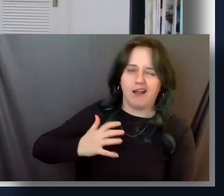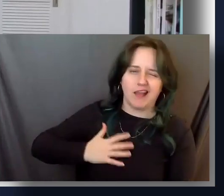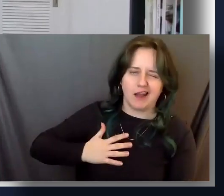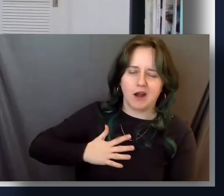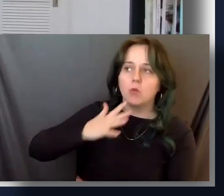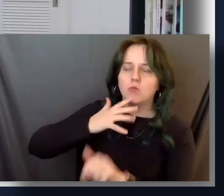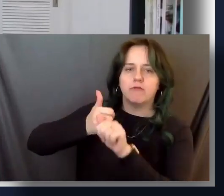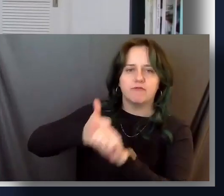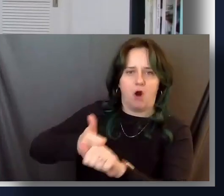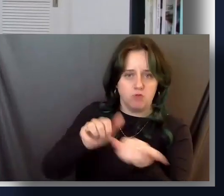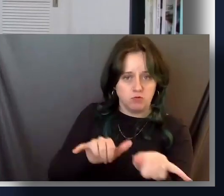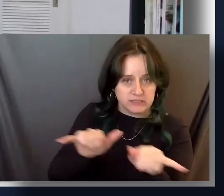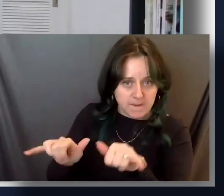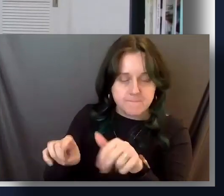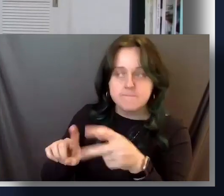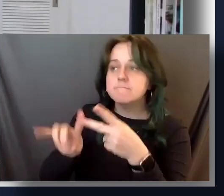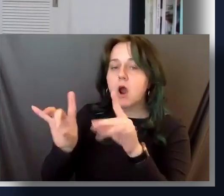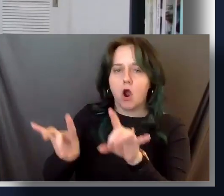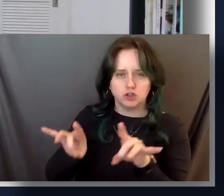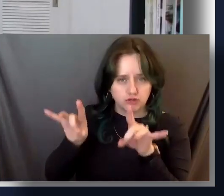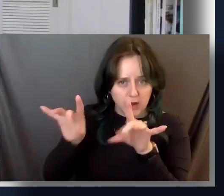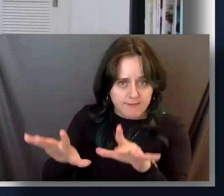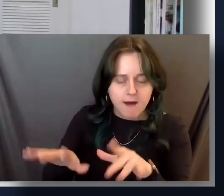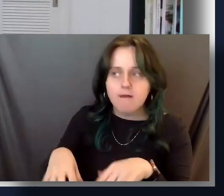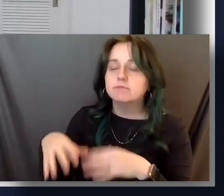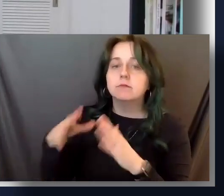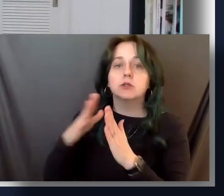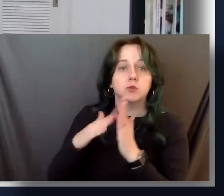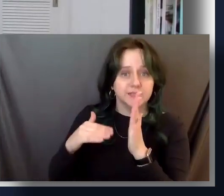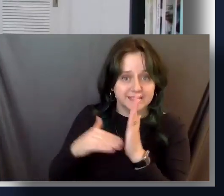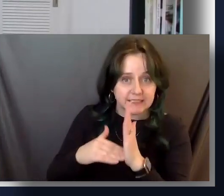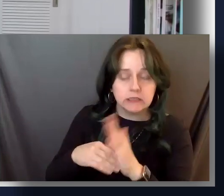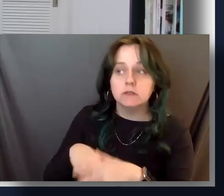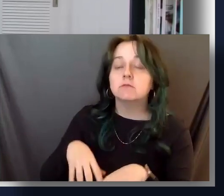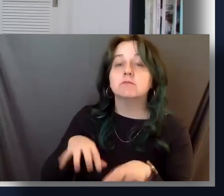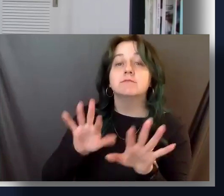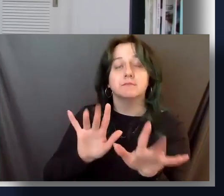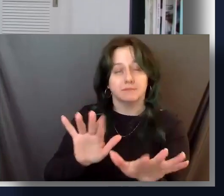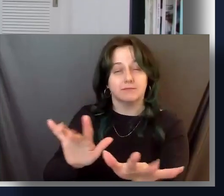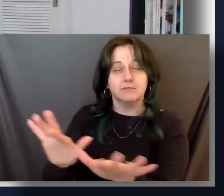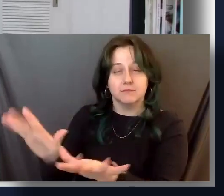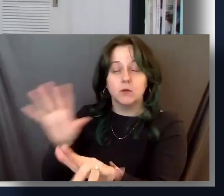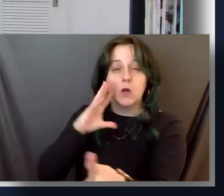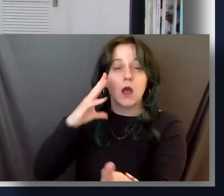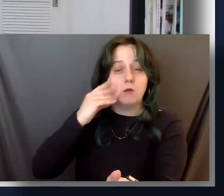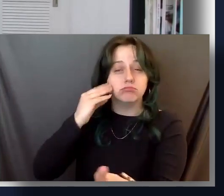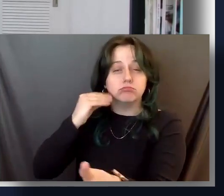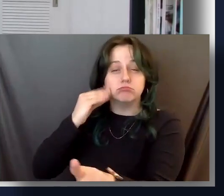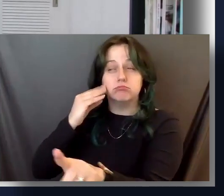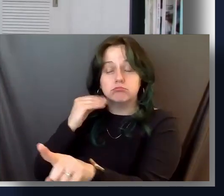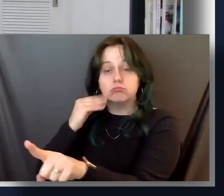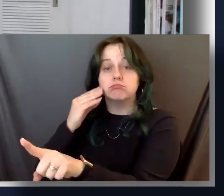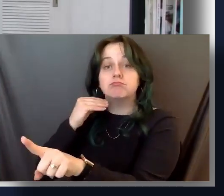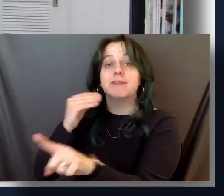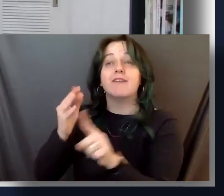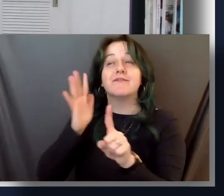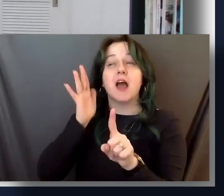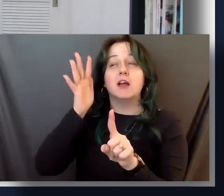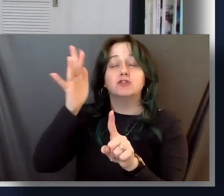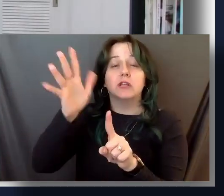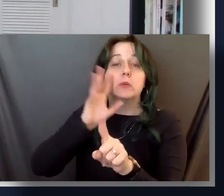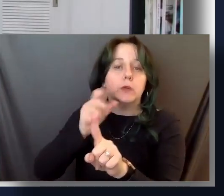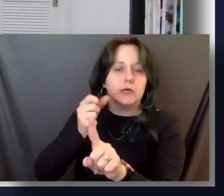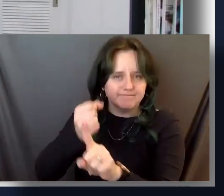follow us, and then probably Australia, New Zealand, and eventually the countries of